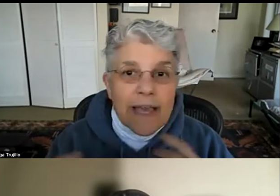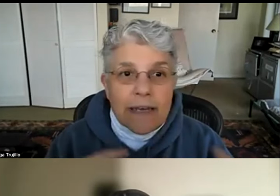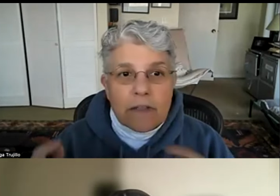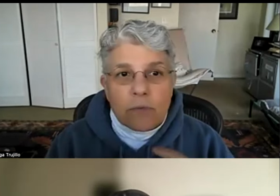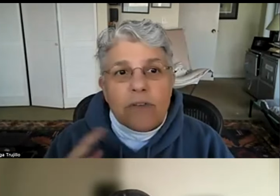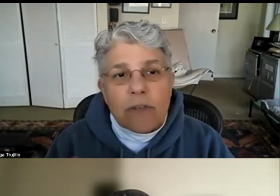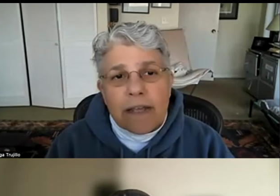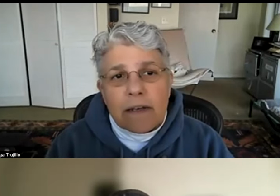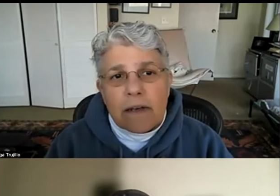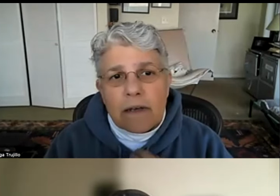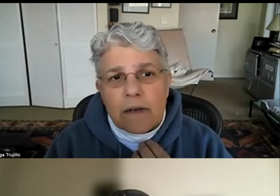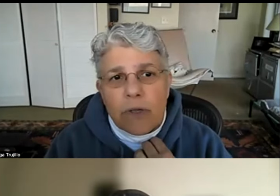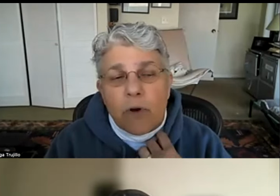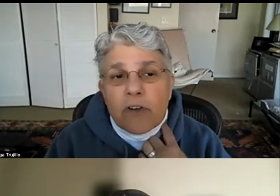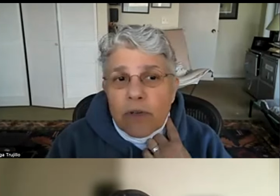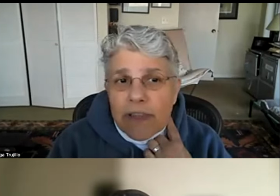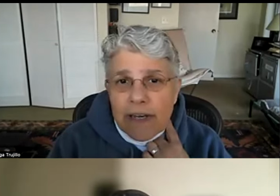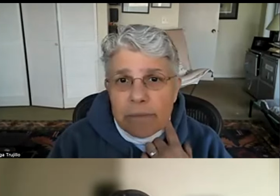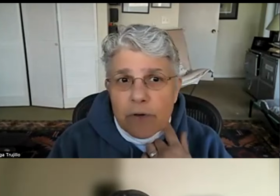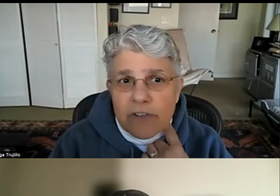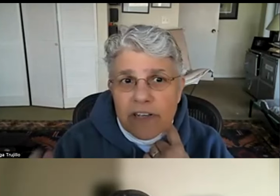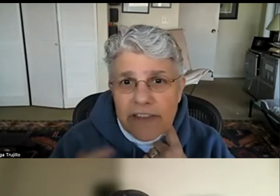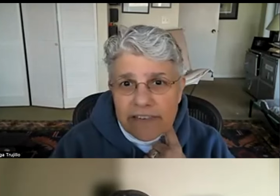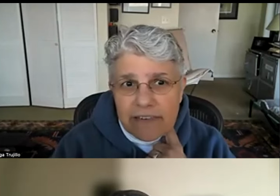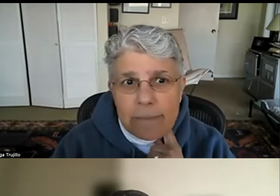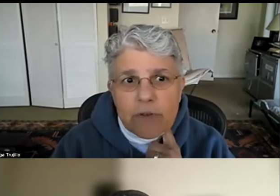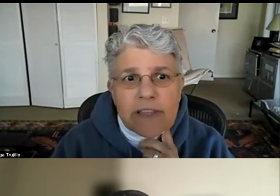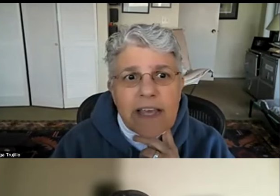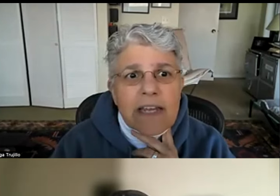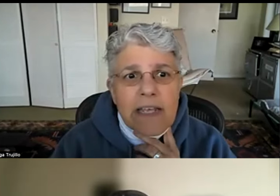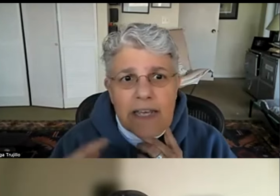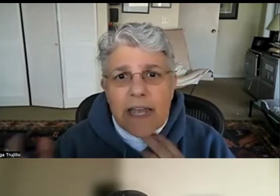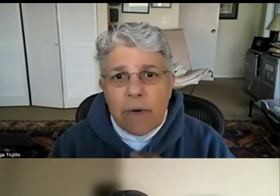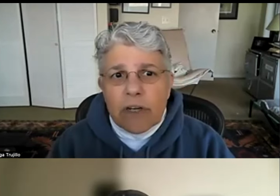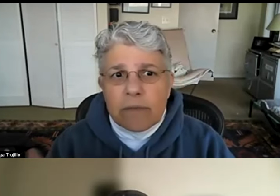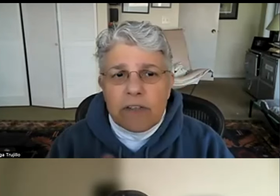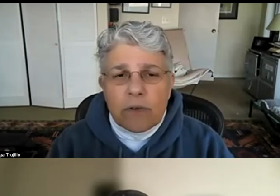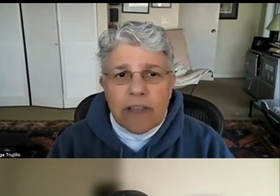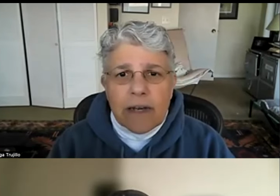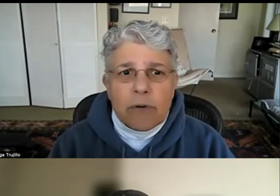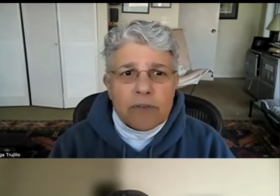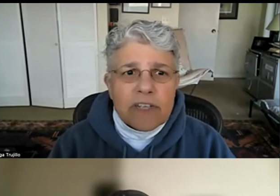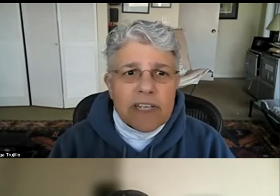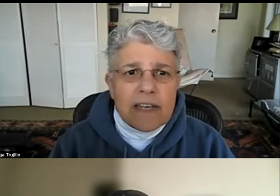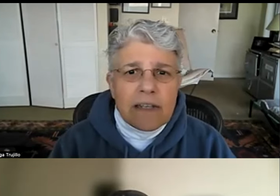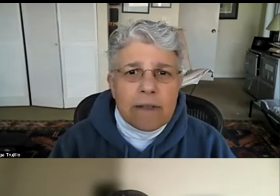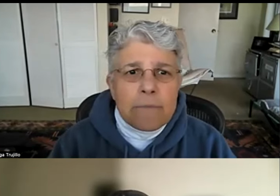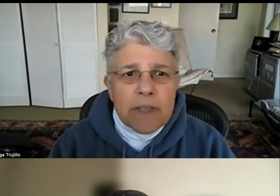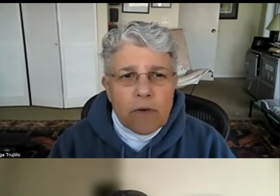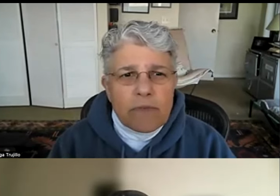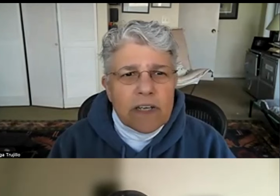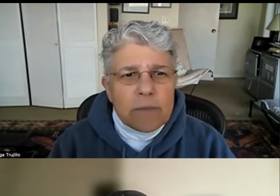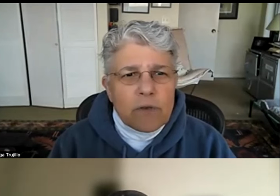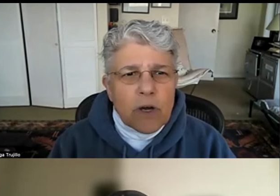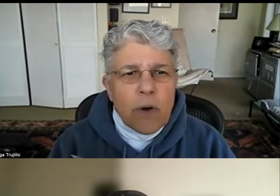doing that, so we do that, we were doing that in person and then stopped doing that, and now we're going to be doing that in person again.